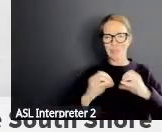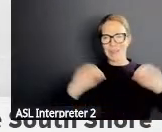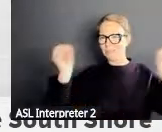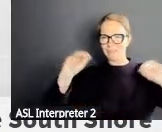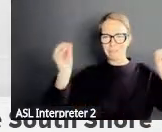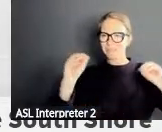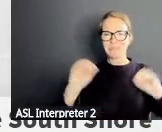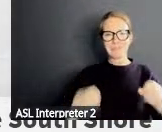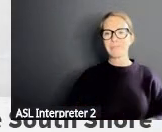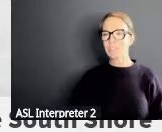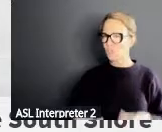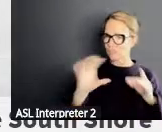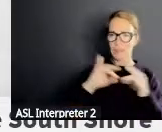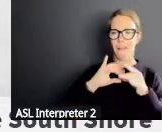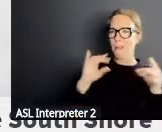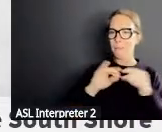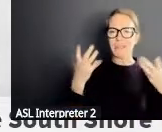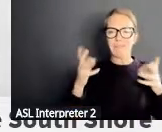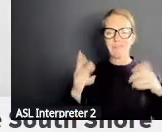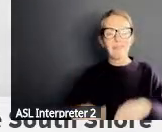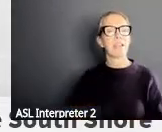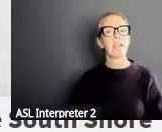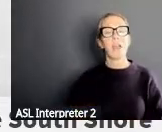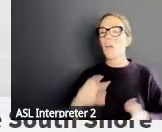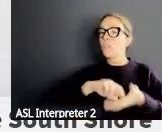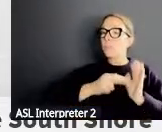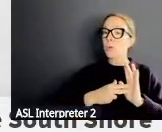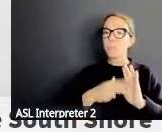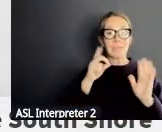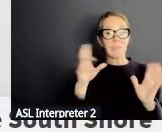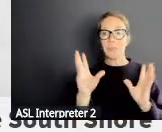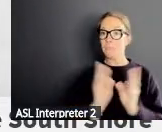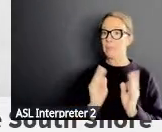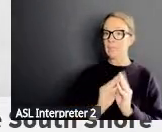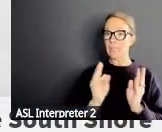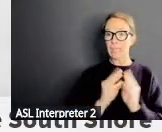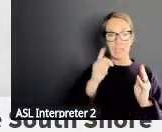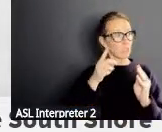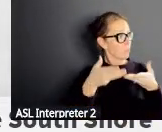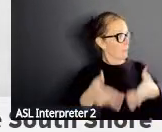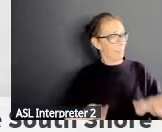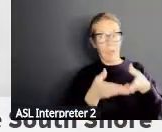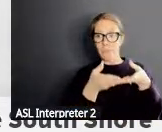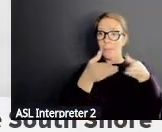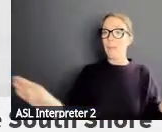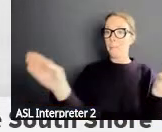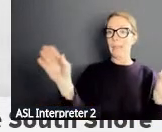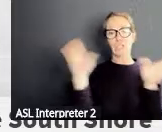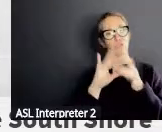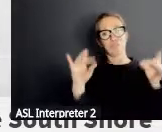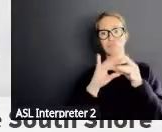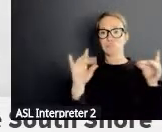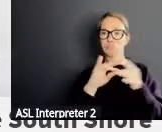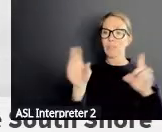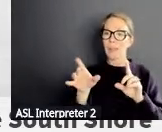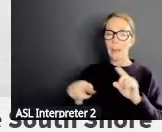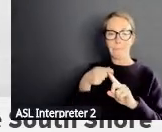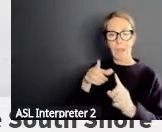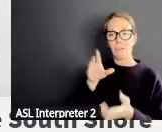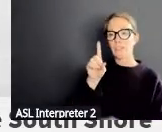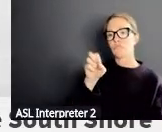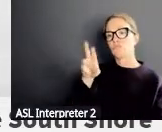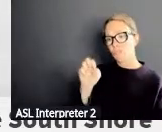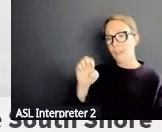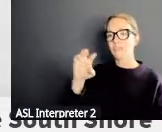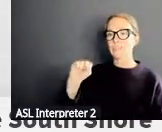draft scope, and the purpose of the meeting is to allow the public to provide their comments about the draft scope and to allow the